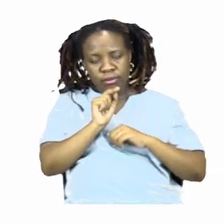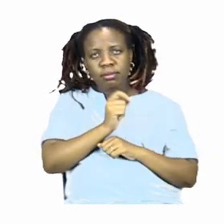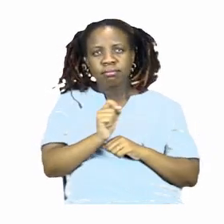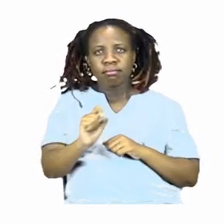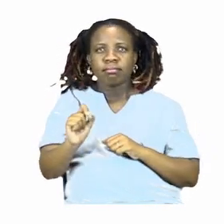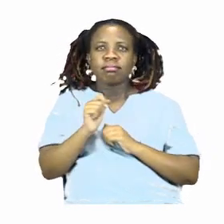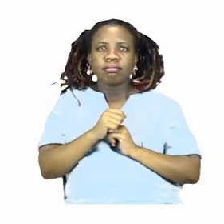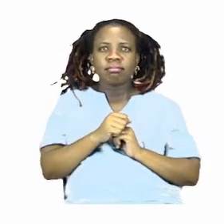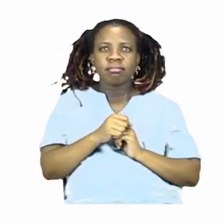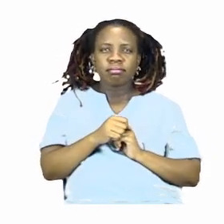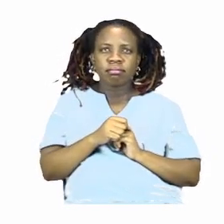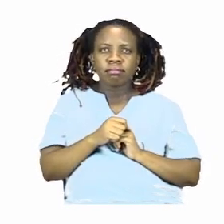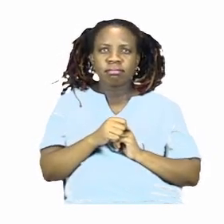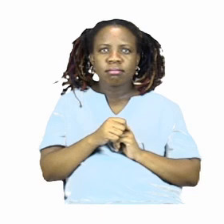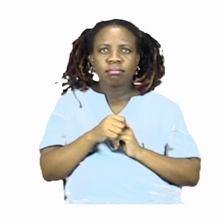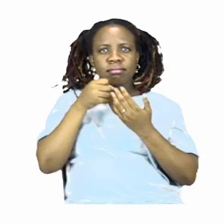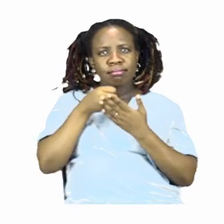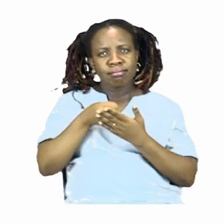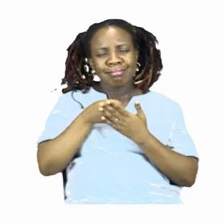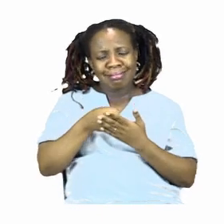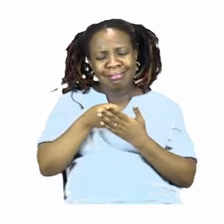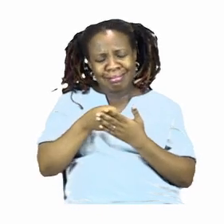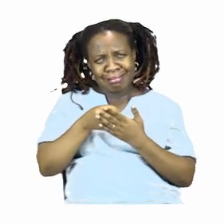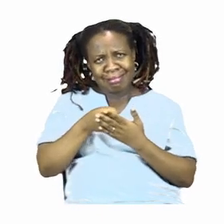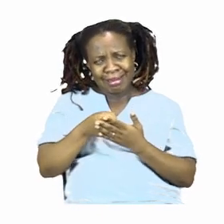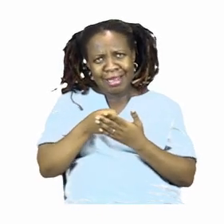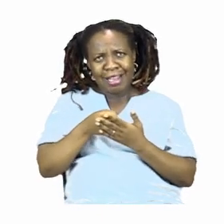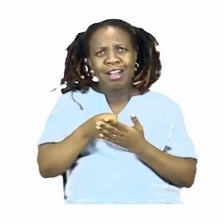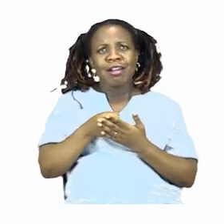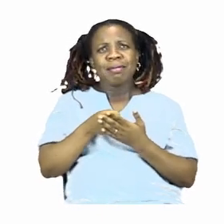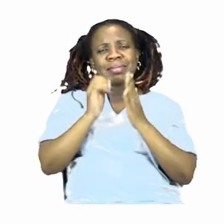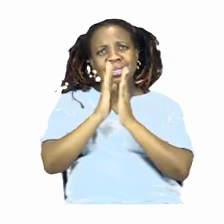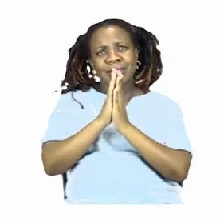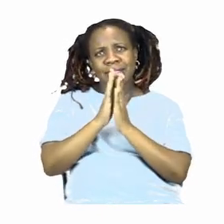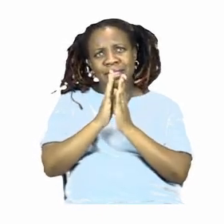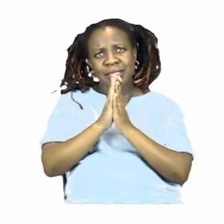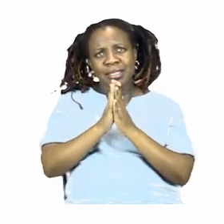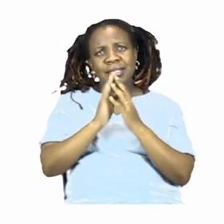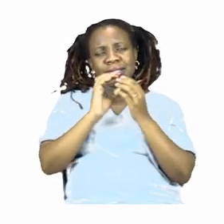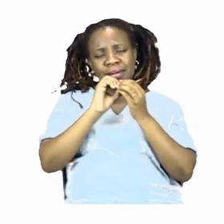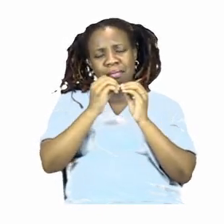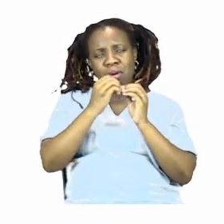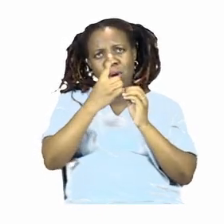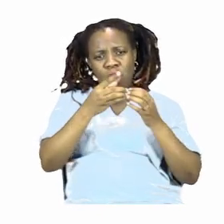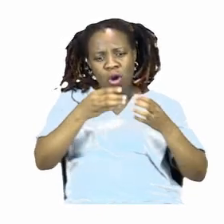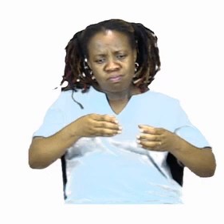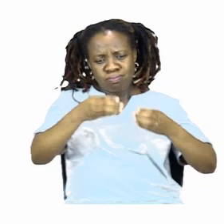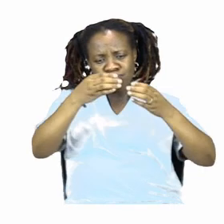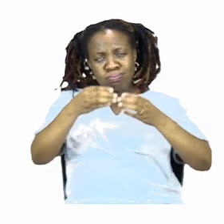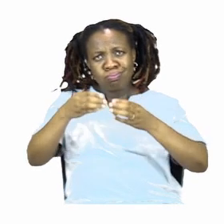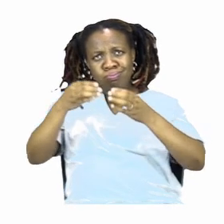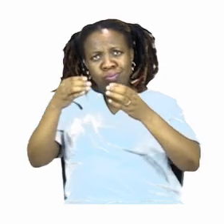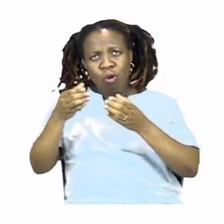Now, boys and girls, I want you to try and figure out the capacity of each water bottle on your own.